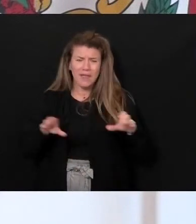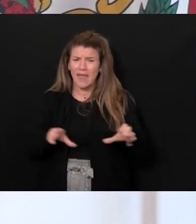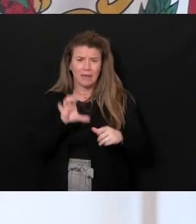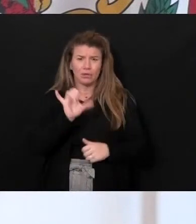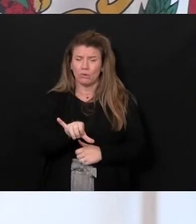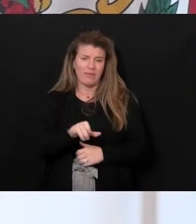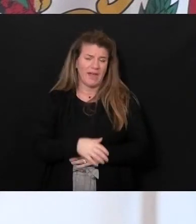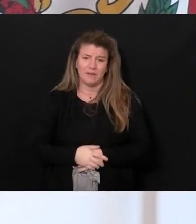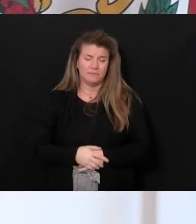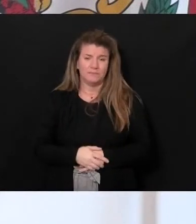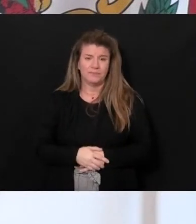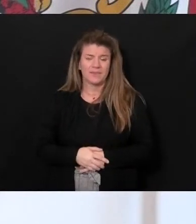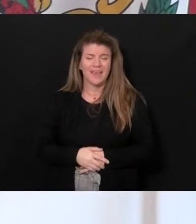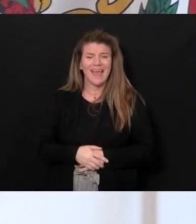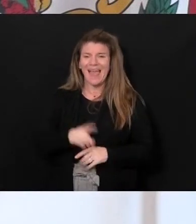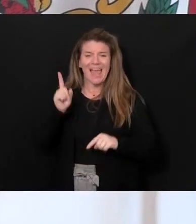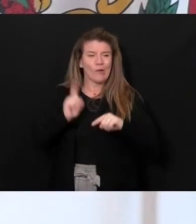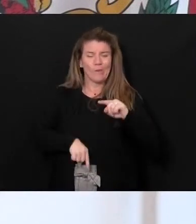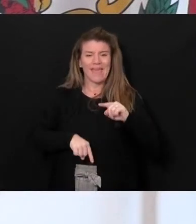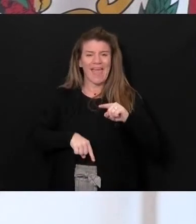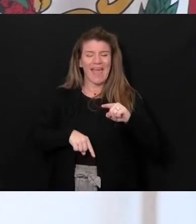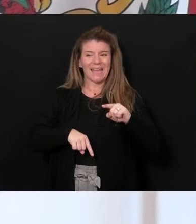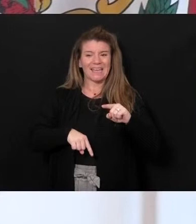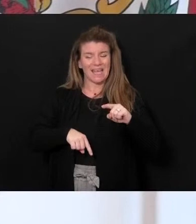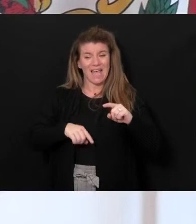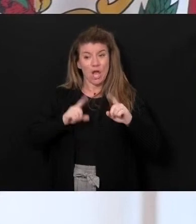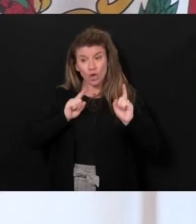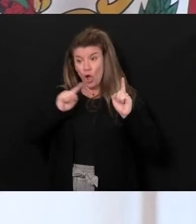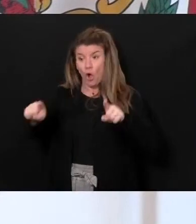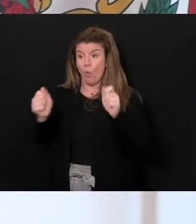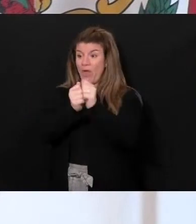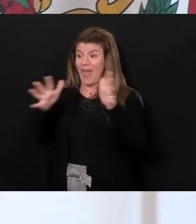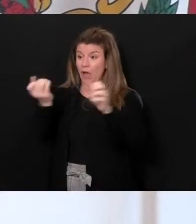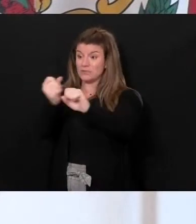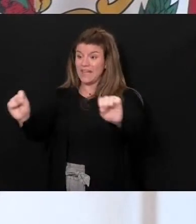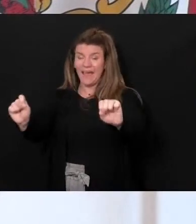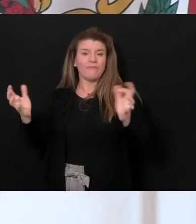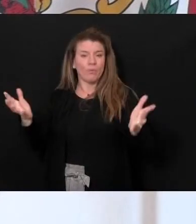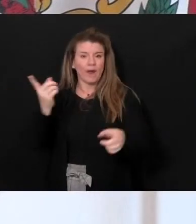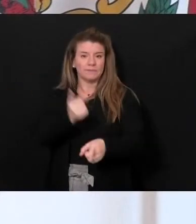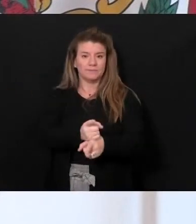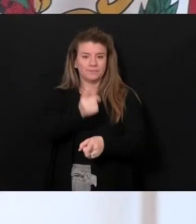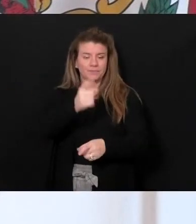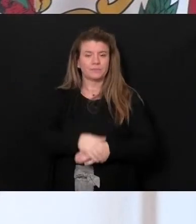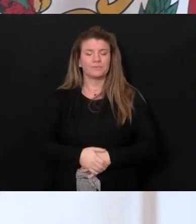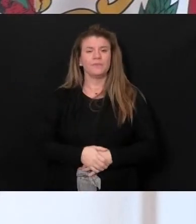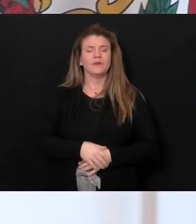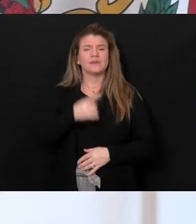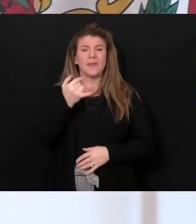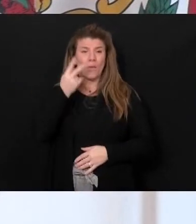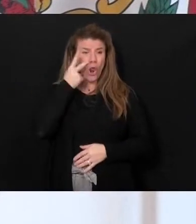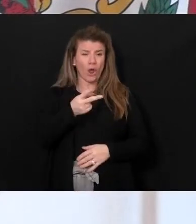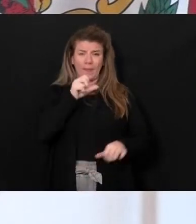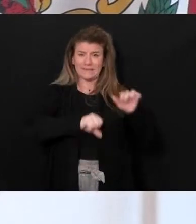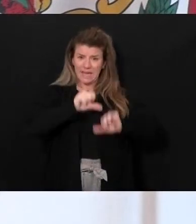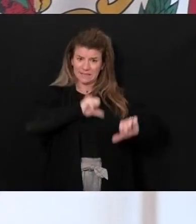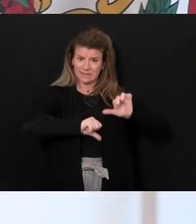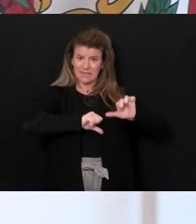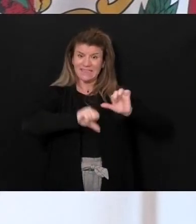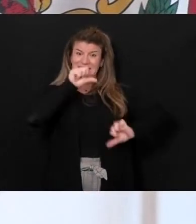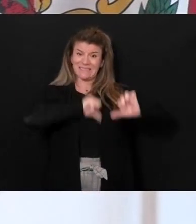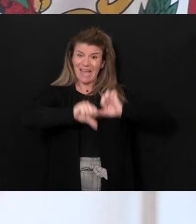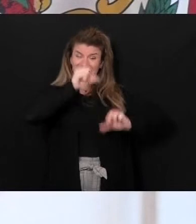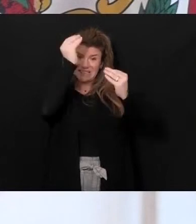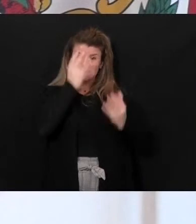can do that. Now, we can't be unsafe, can we? So then we go to the science. And what does the science tell